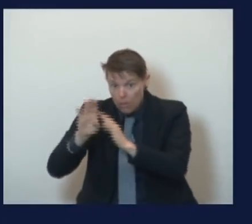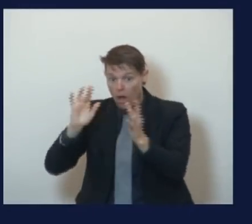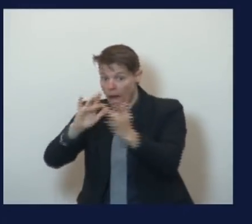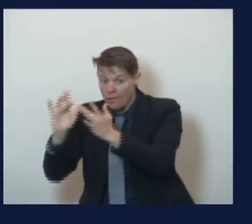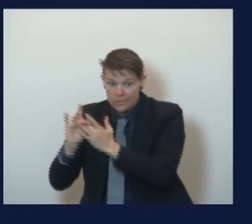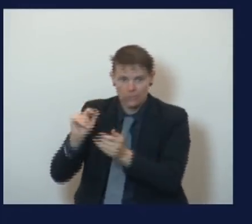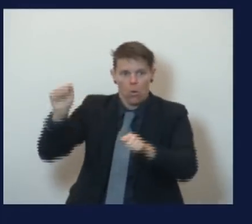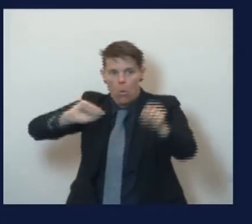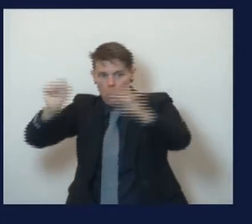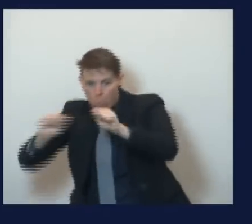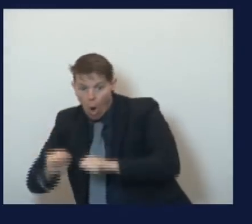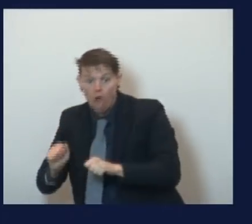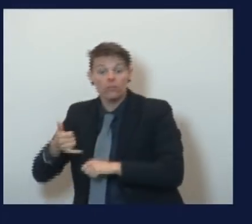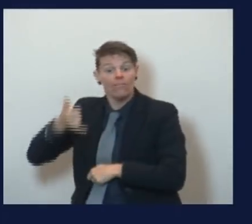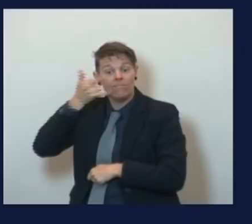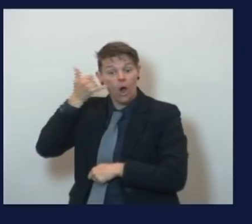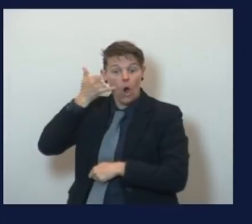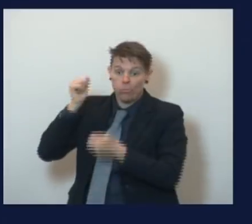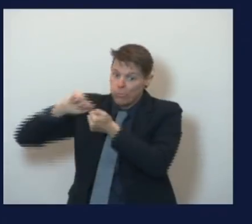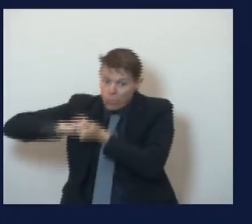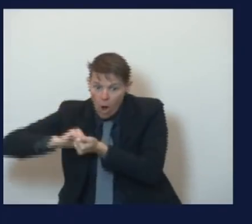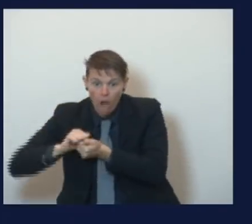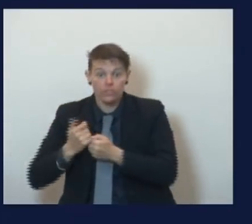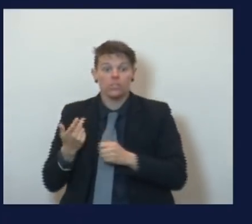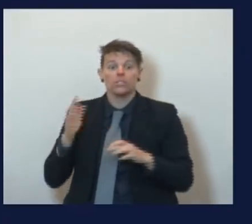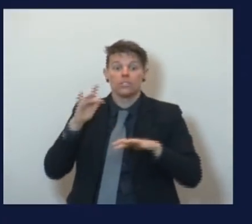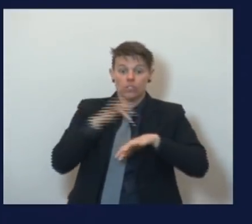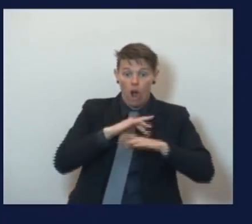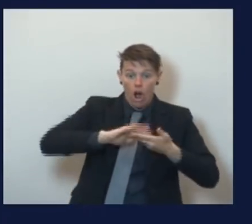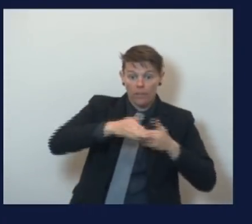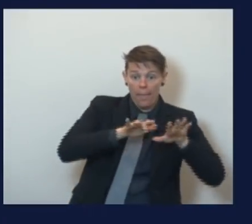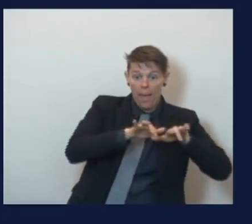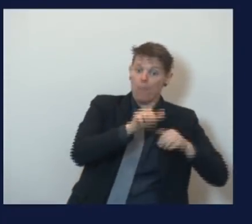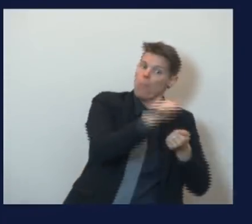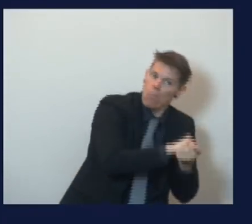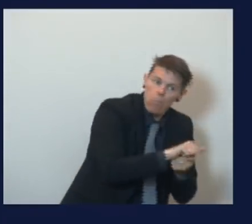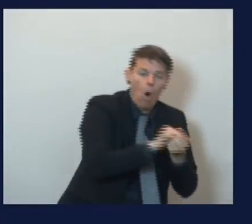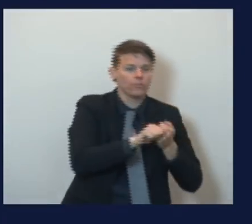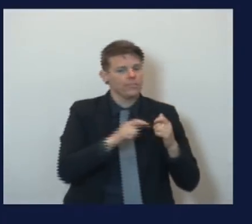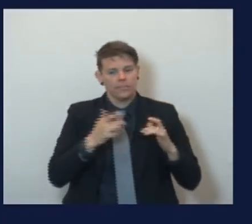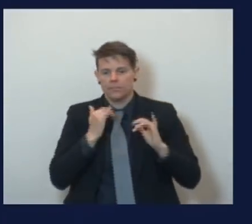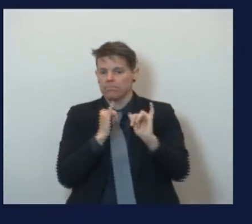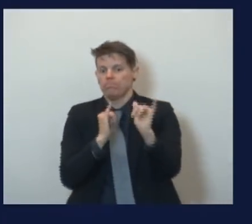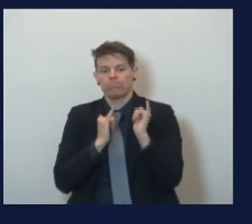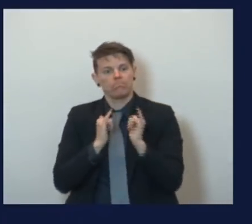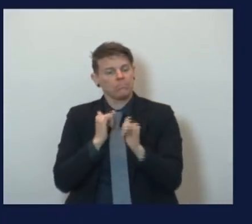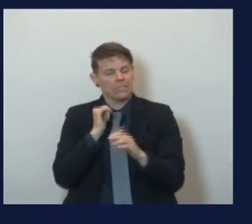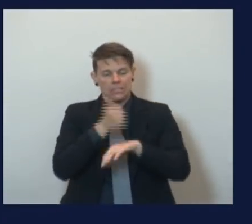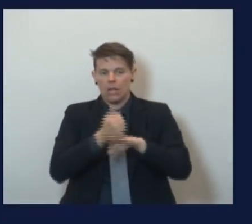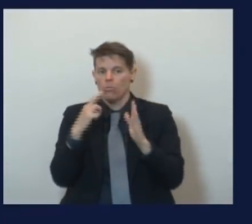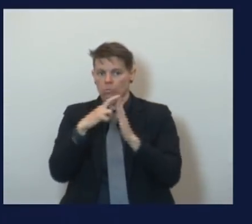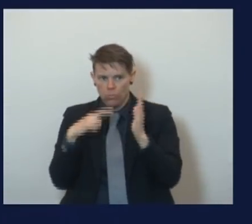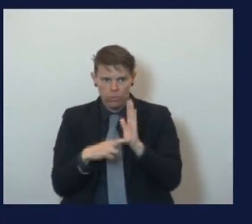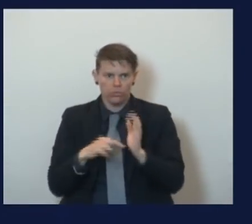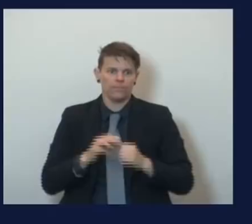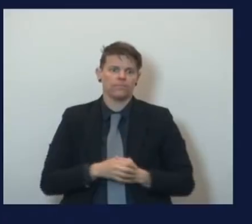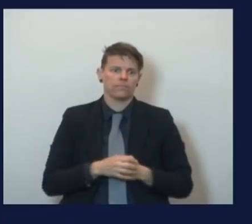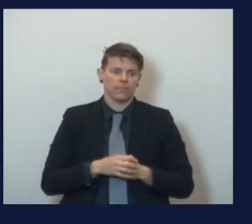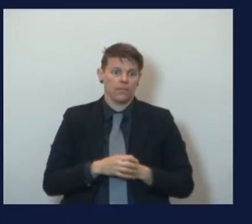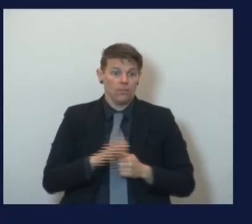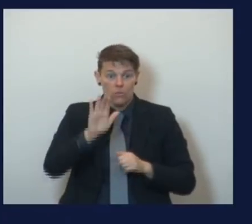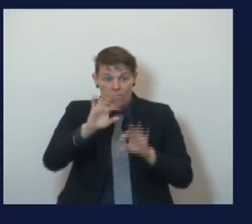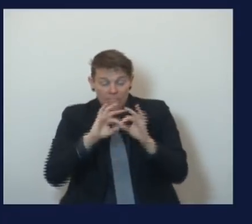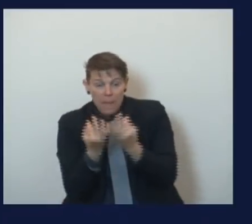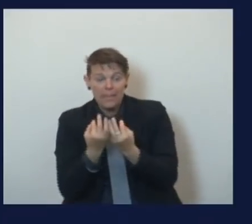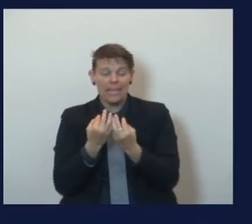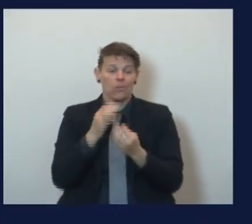They require it of me. You need to require it of your family and your coworkers. only you can help us make sure that we're doing this